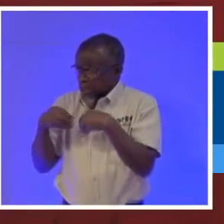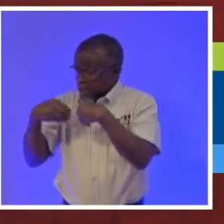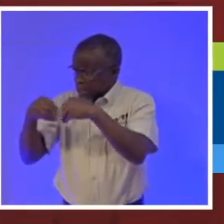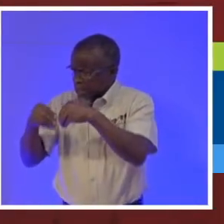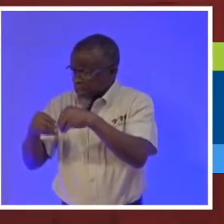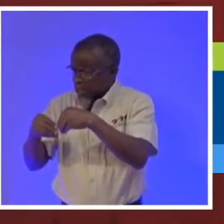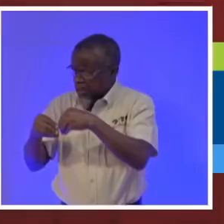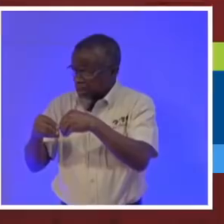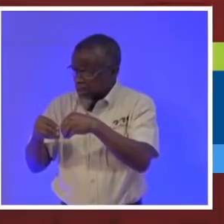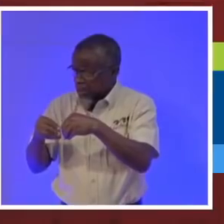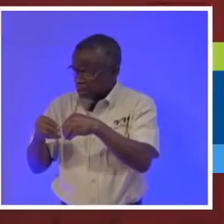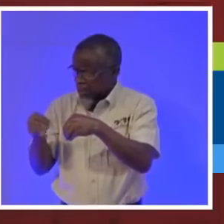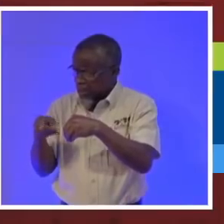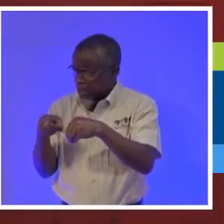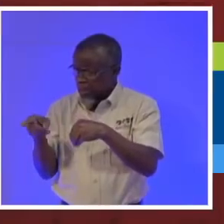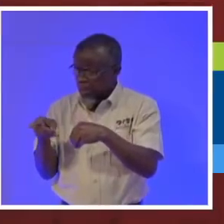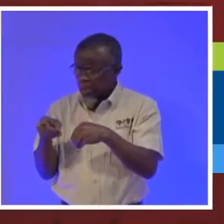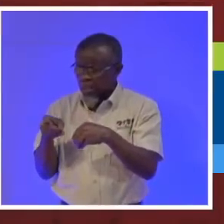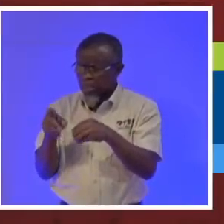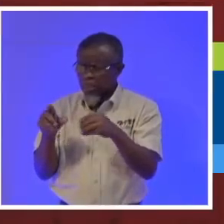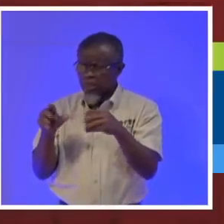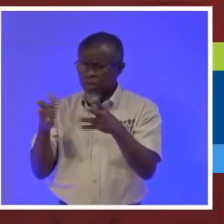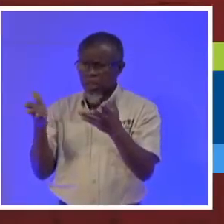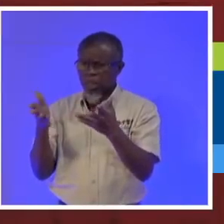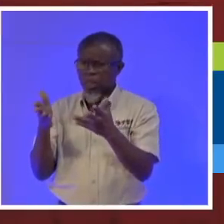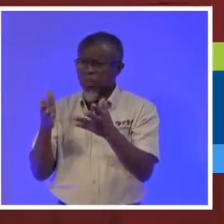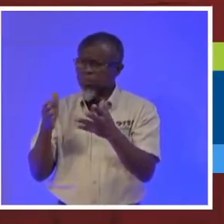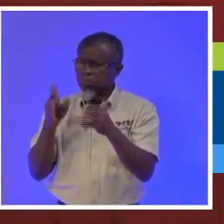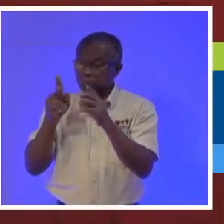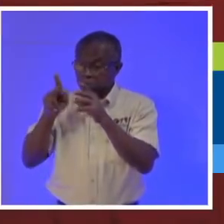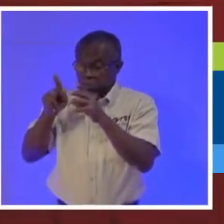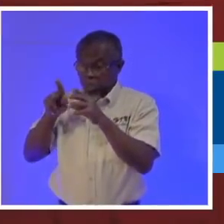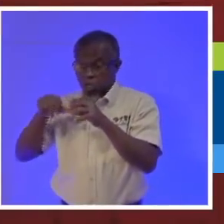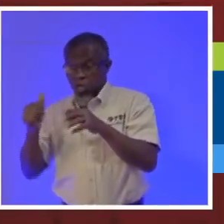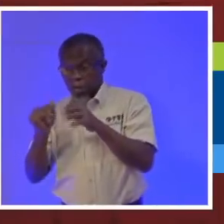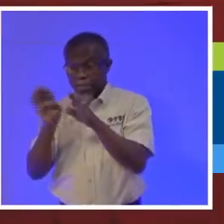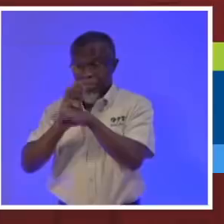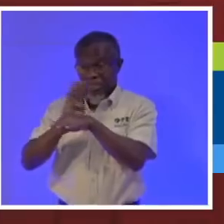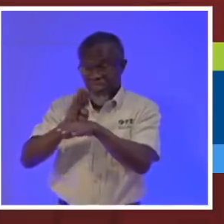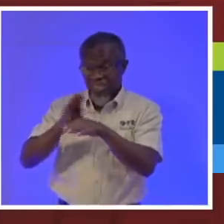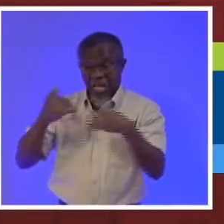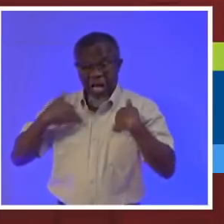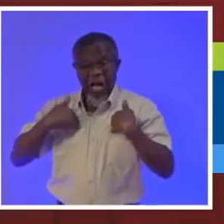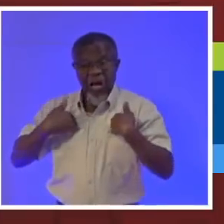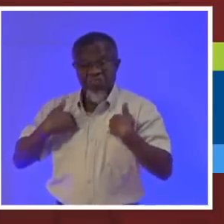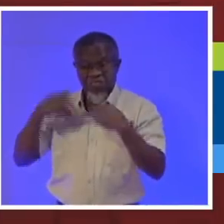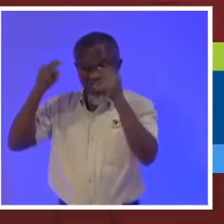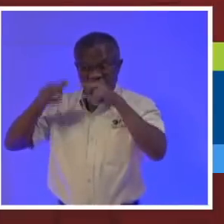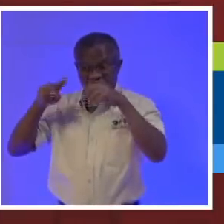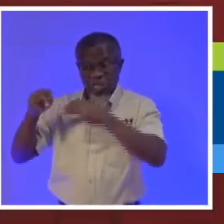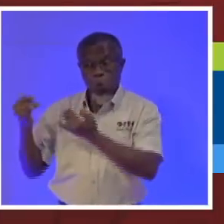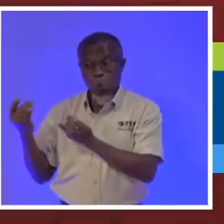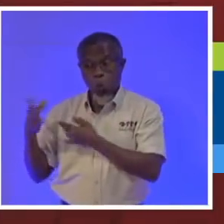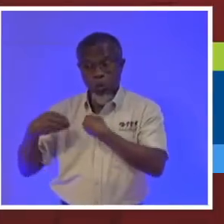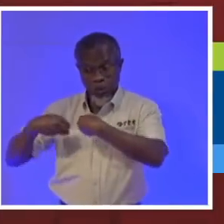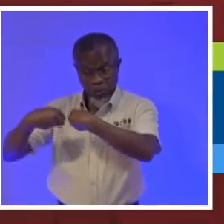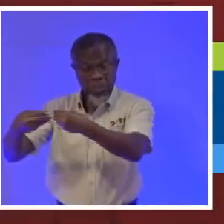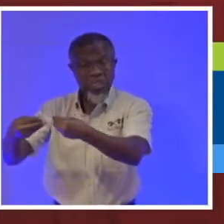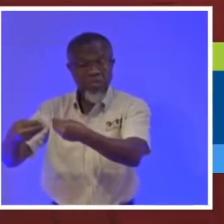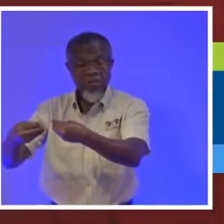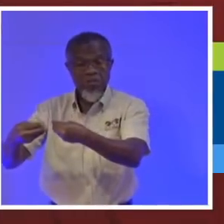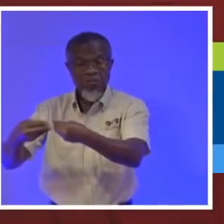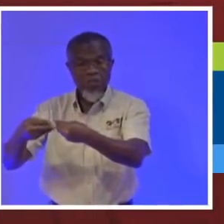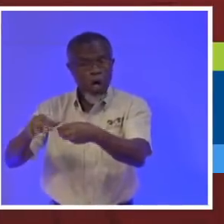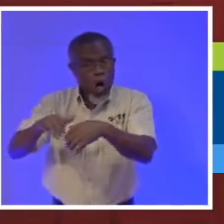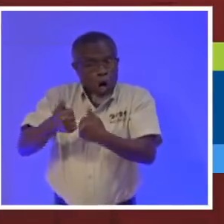had the test. So I wanted to find out from the Minister of Health whether or not he received this report, and if not, how did it get